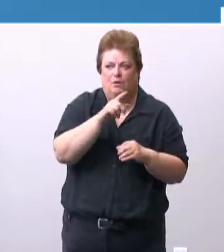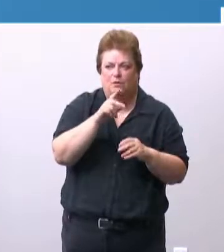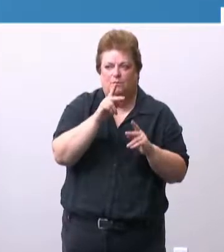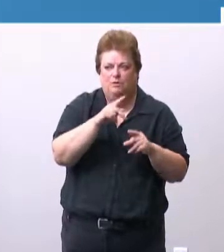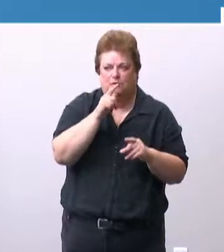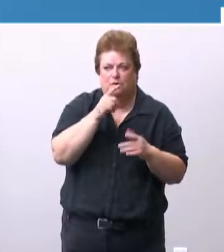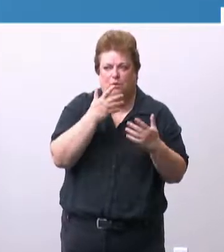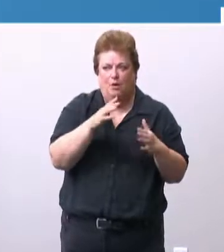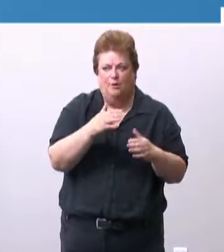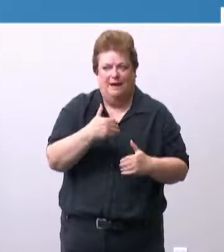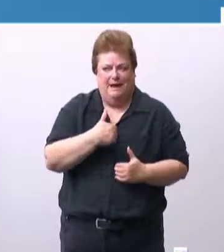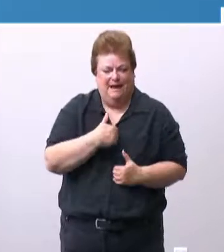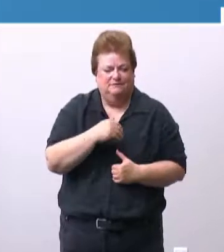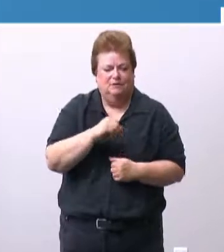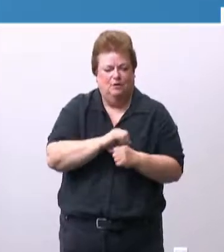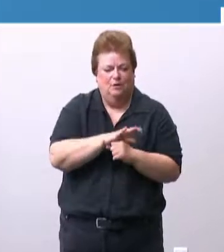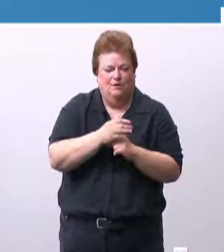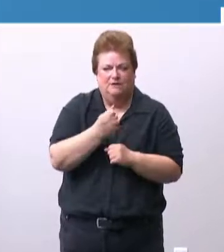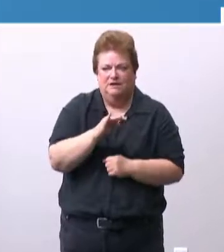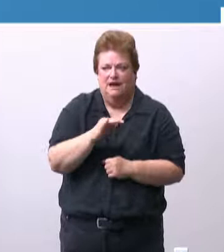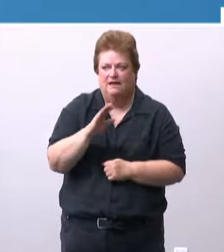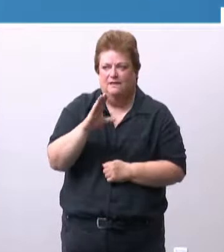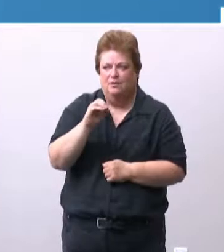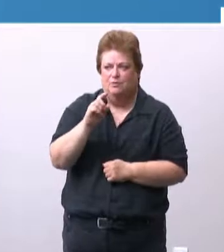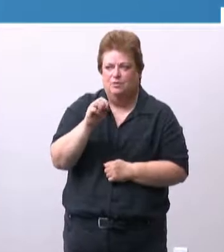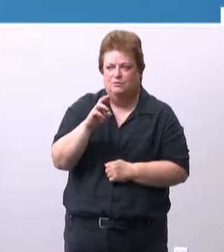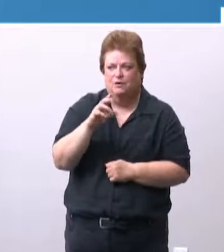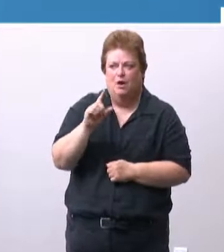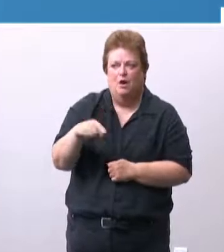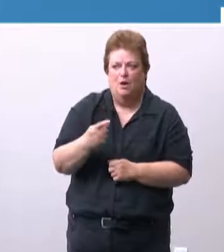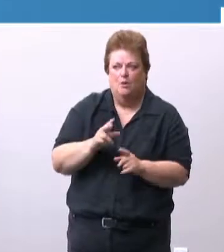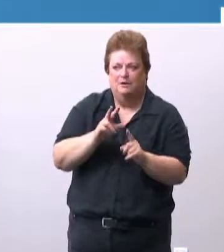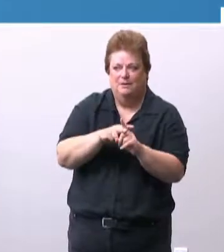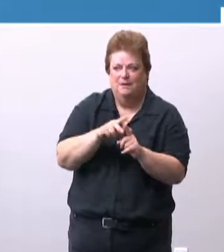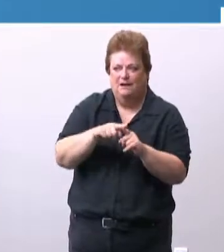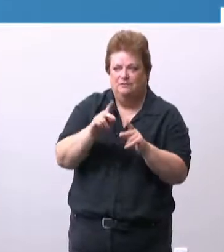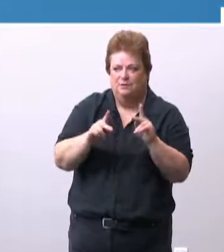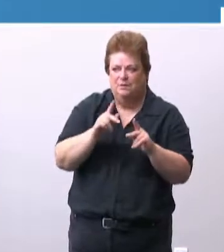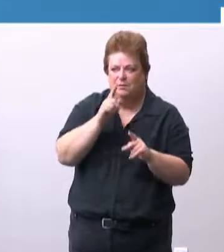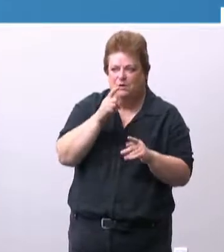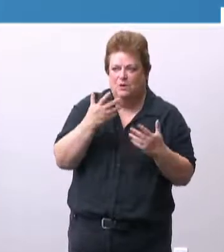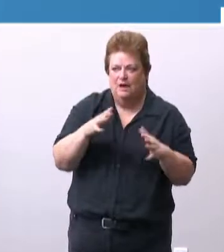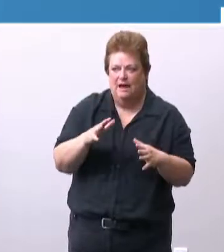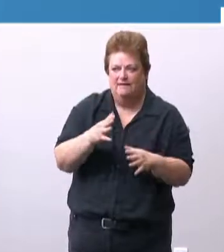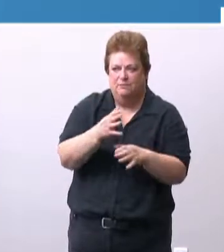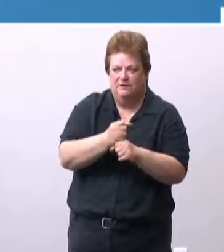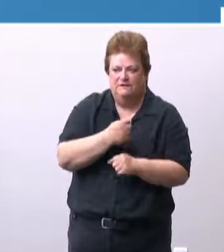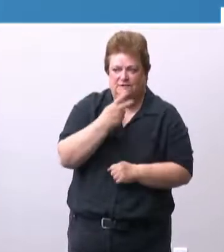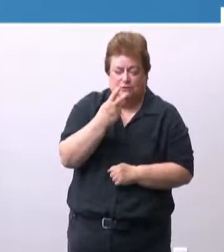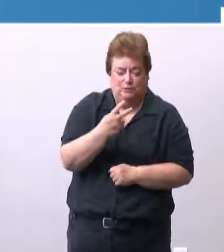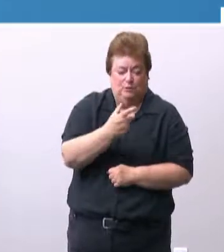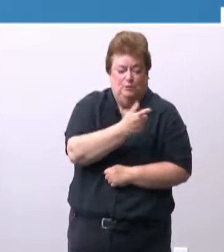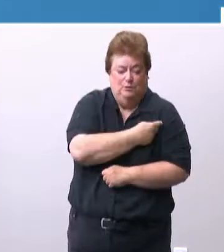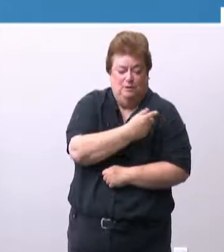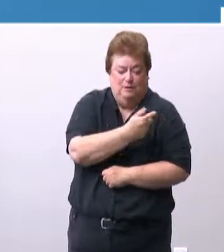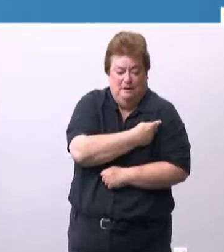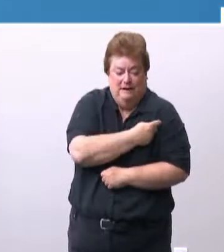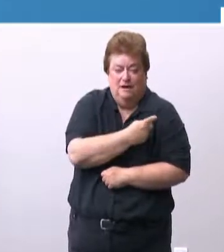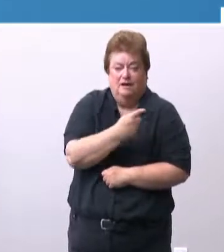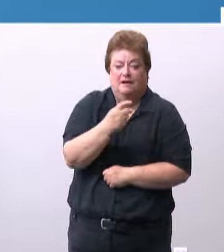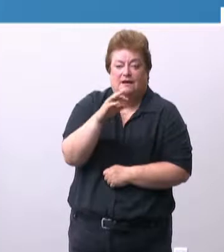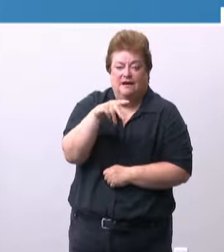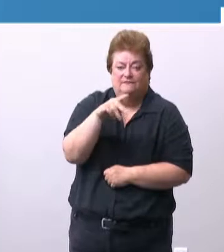COVID-19. Right now, the booster dose recommendation only applies to people who have received 2 doses of Pfizer